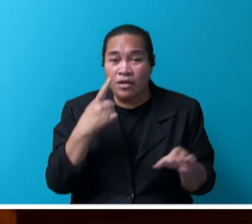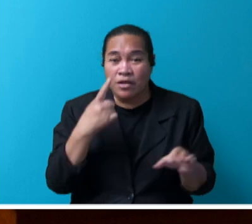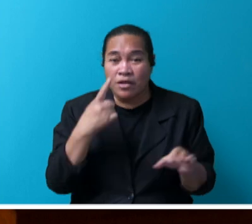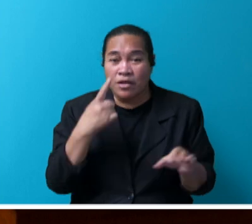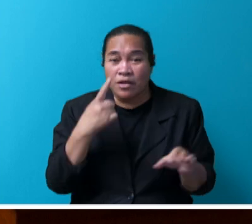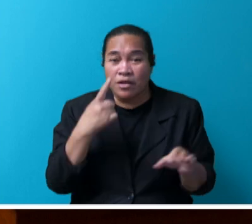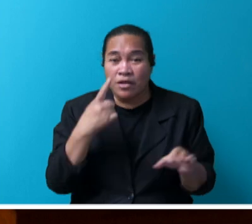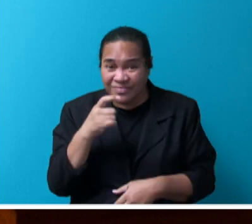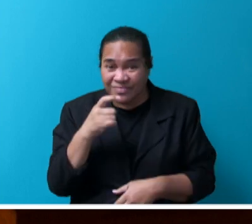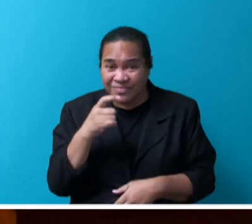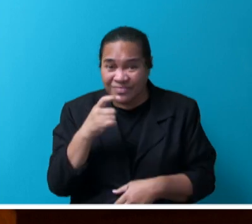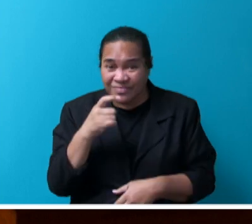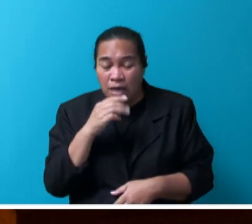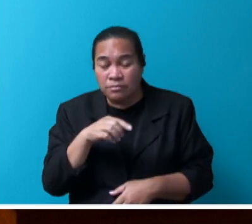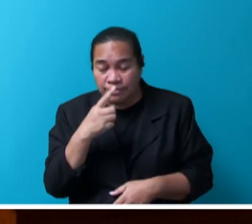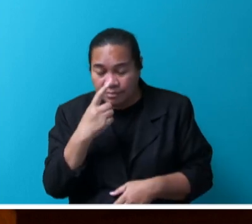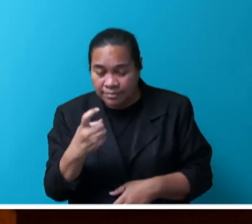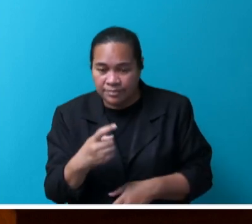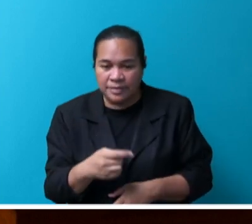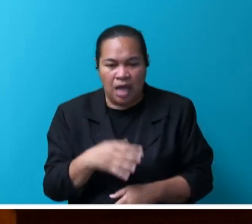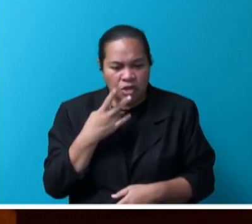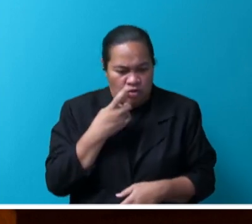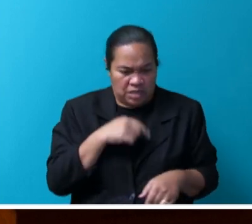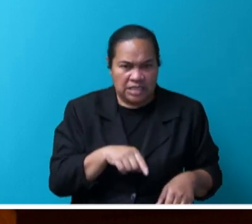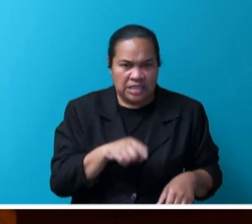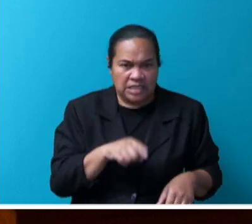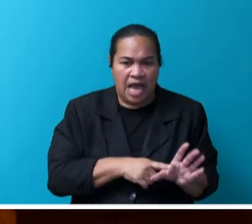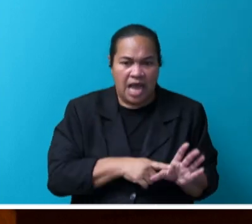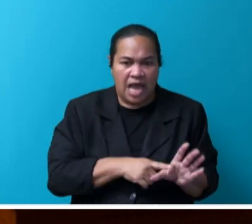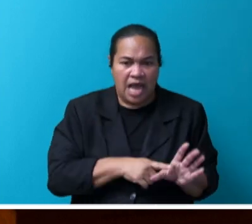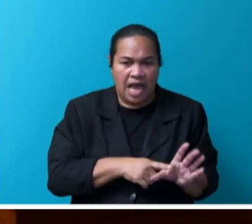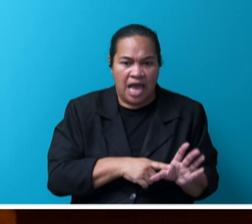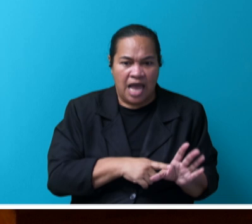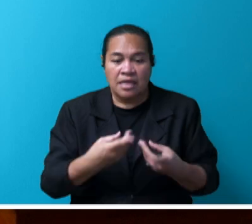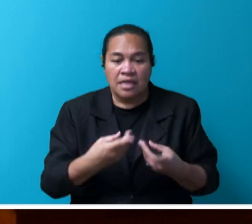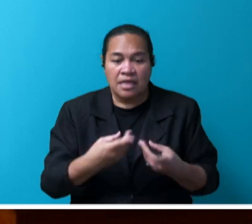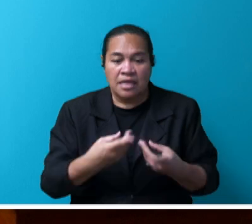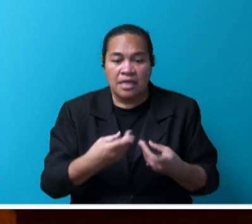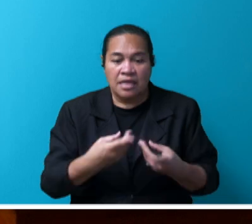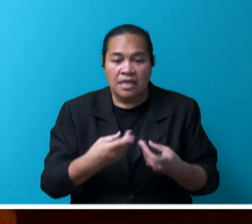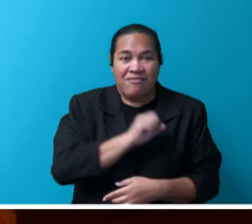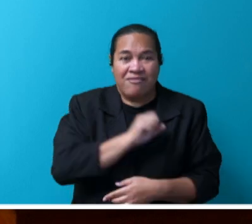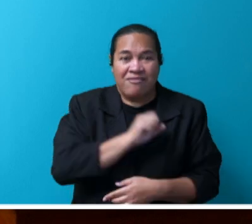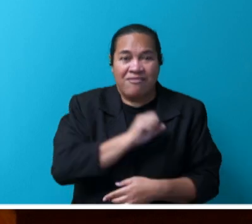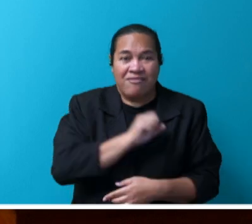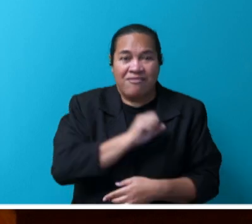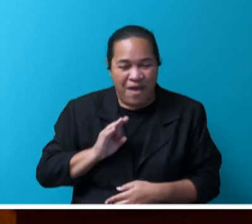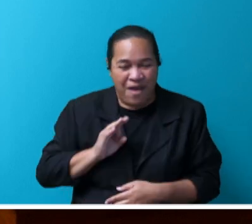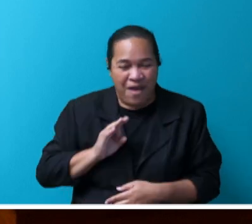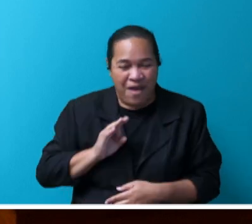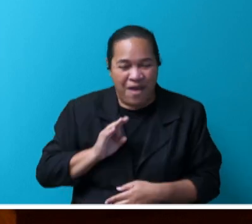coming months. As members of this August House will agree, this initiative is about preserving